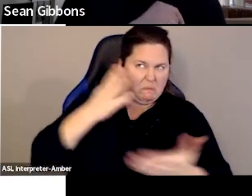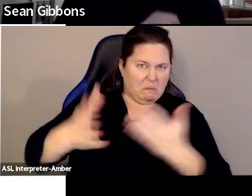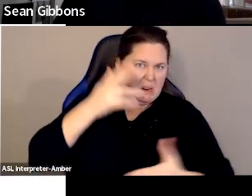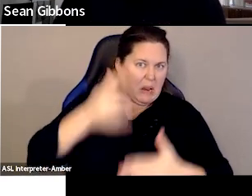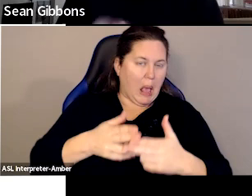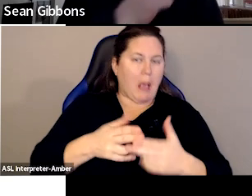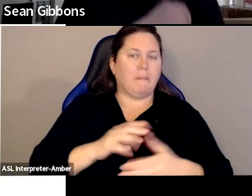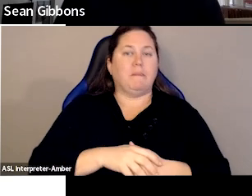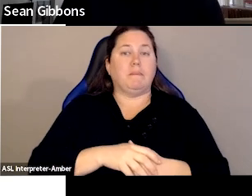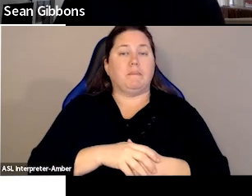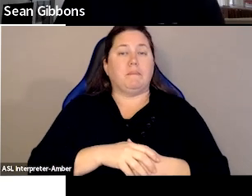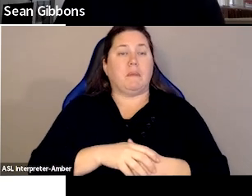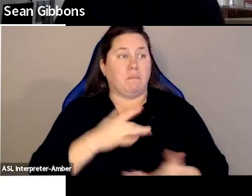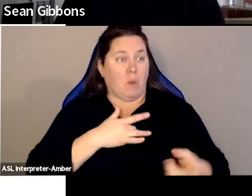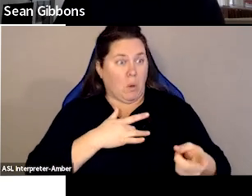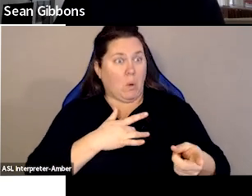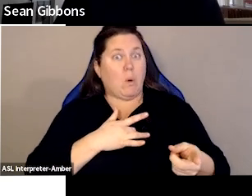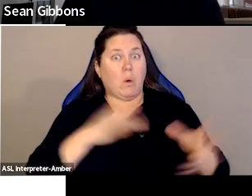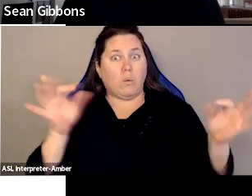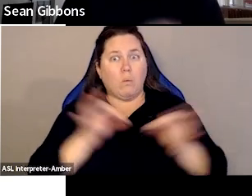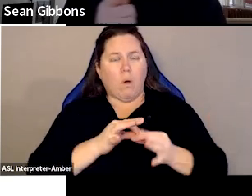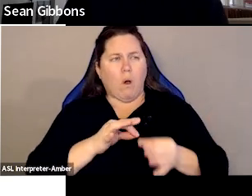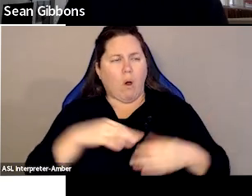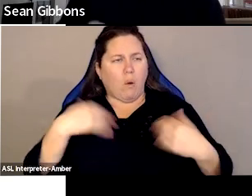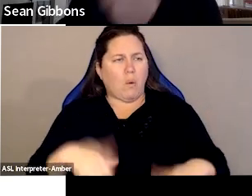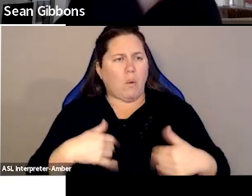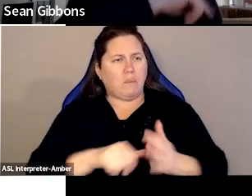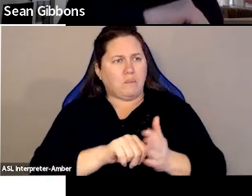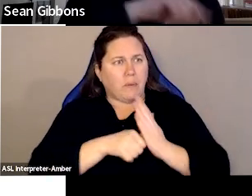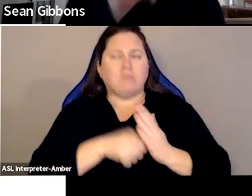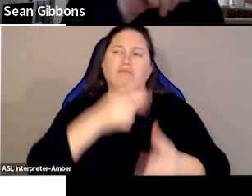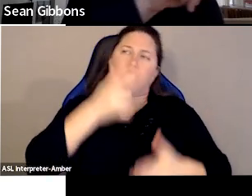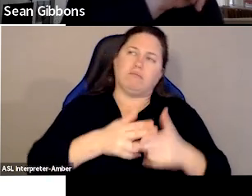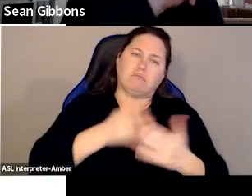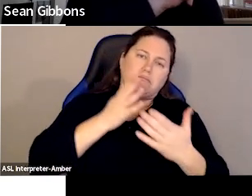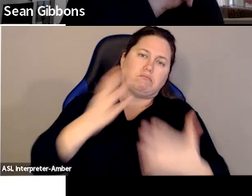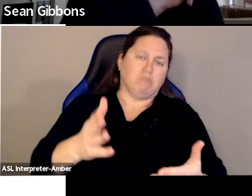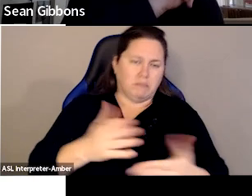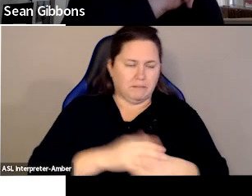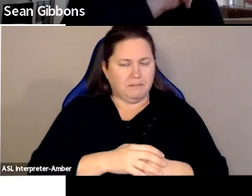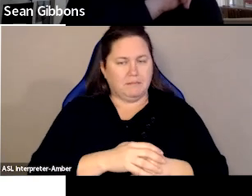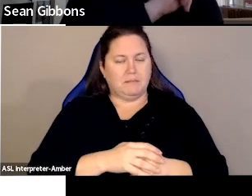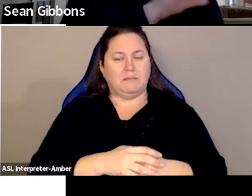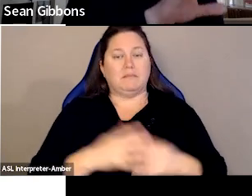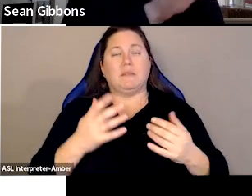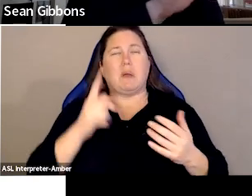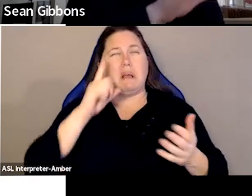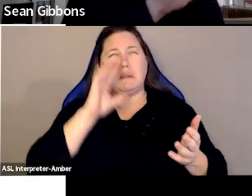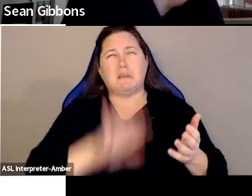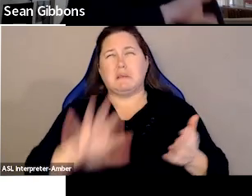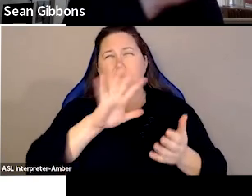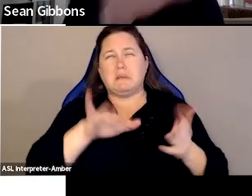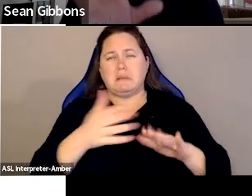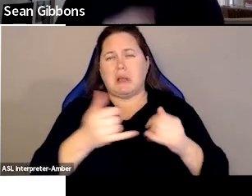name or nominate some folks you think are worthy of the recognition. All right, with that, let's move on. The deadline there, I think, is mid-May. So we have a little bit of